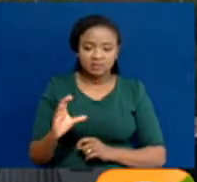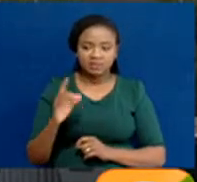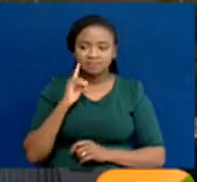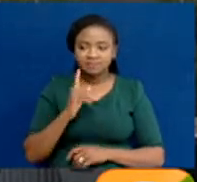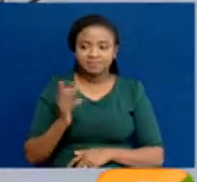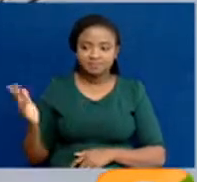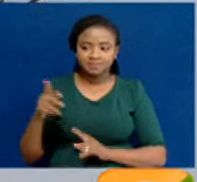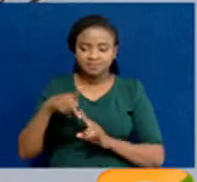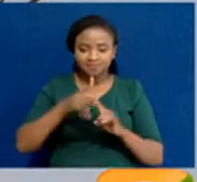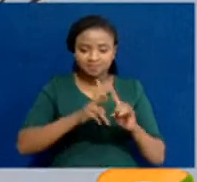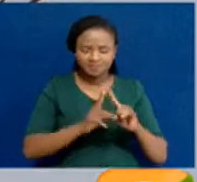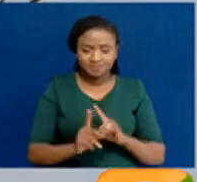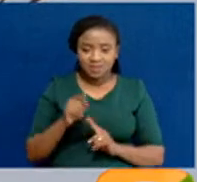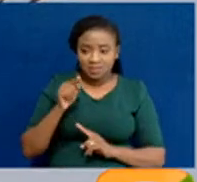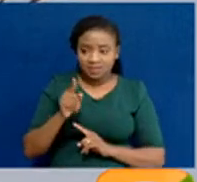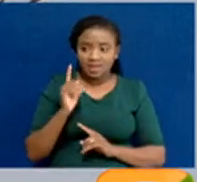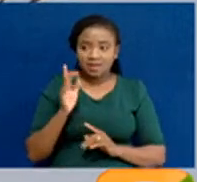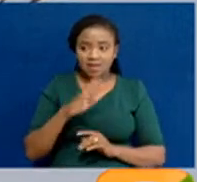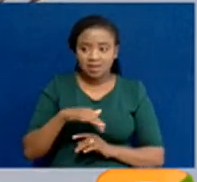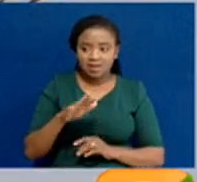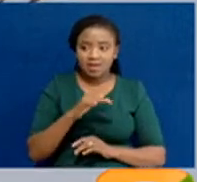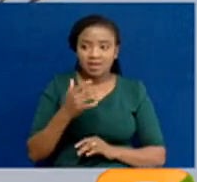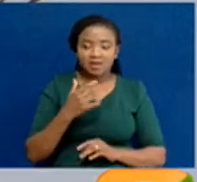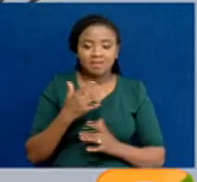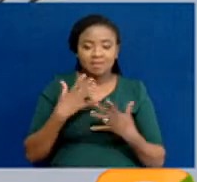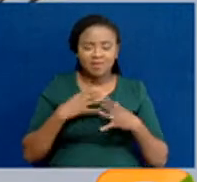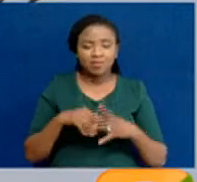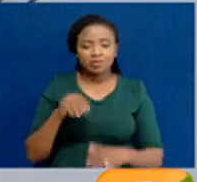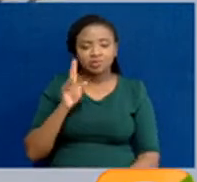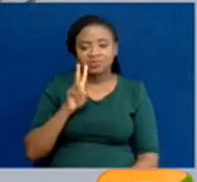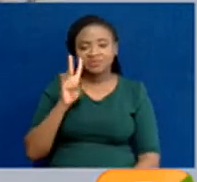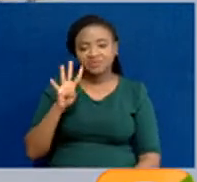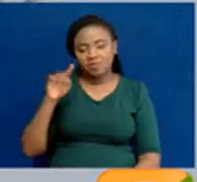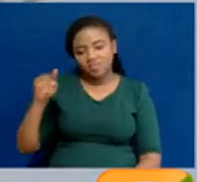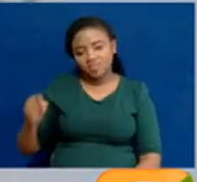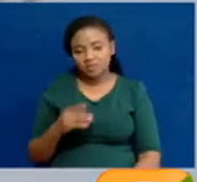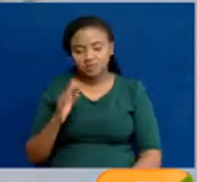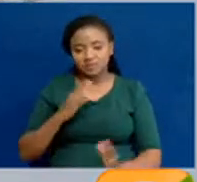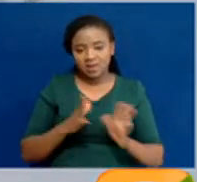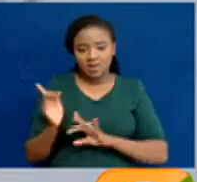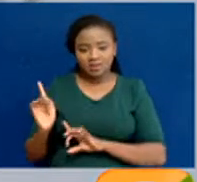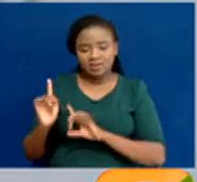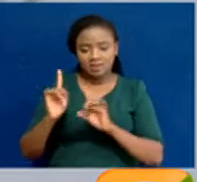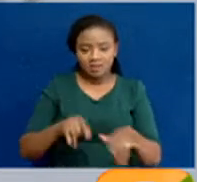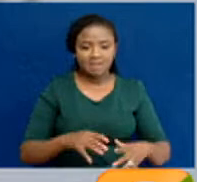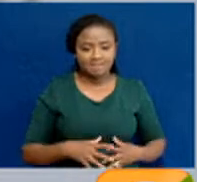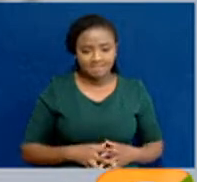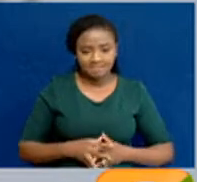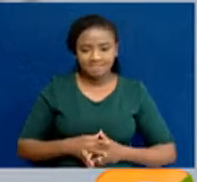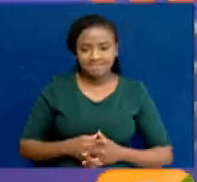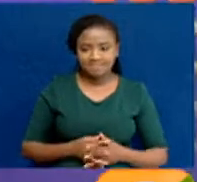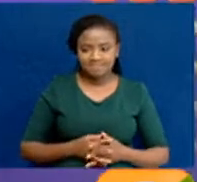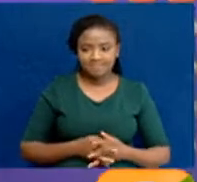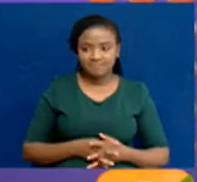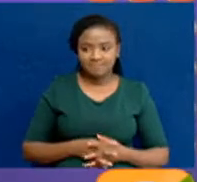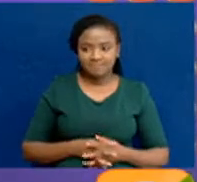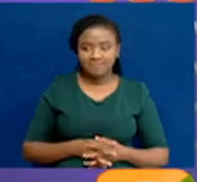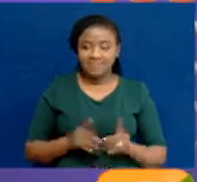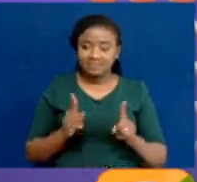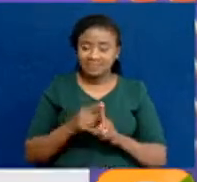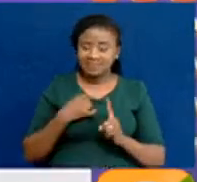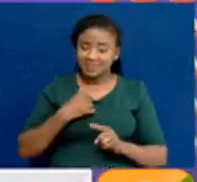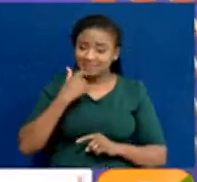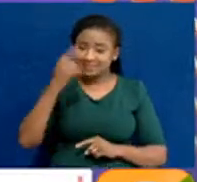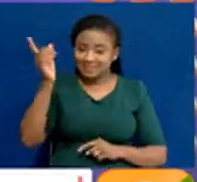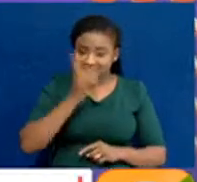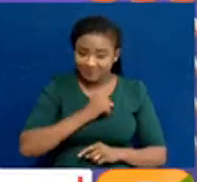which will host the summit that has so far attracted 24,000 delegates from across the continent. But I can tell you, even after